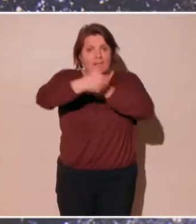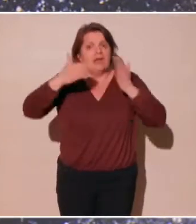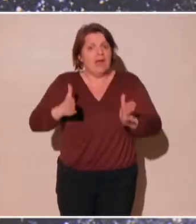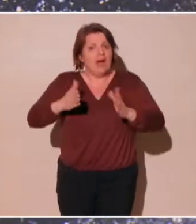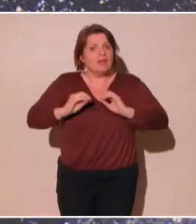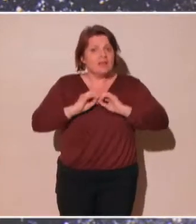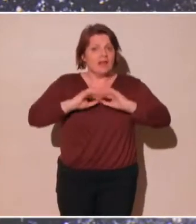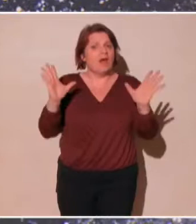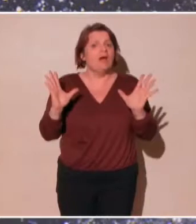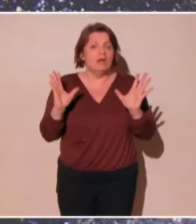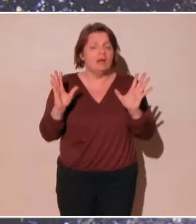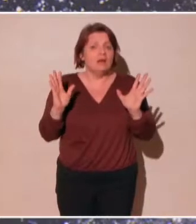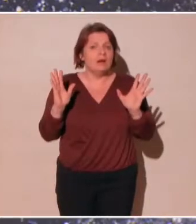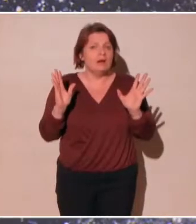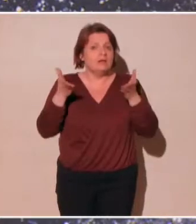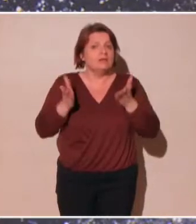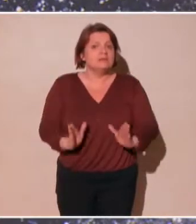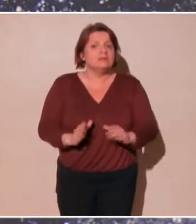have to discuss these issues.